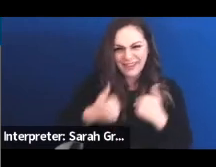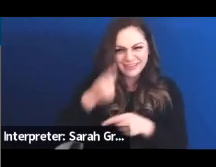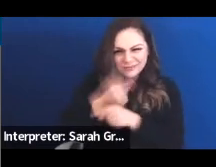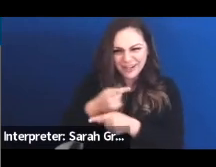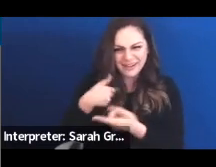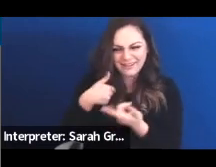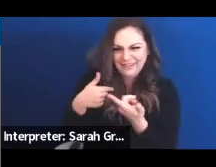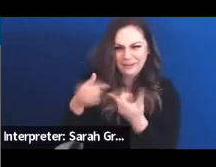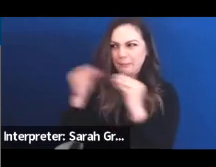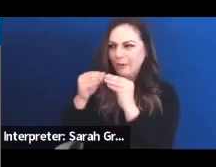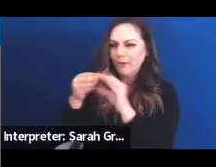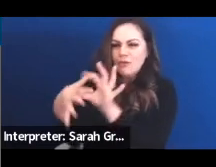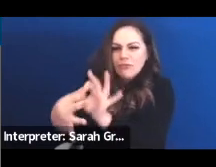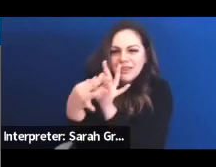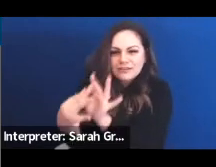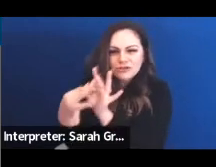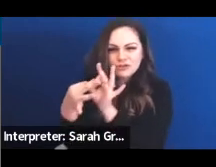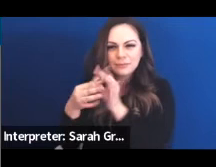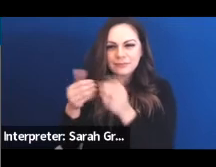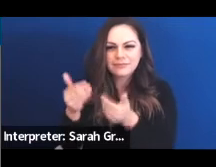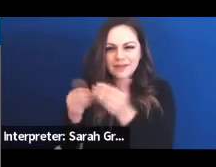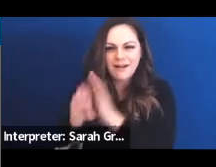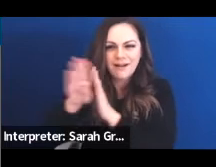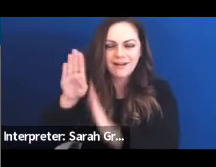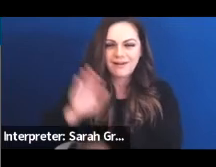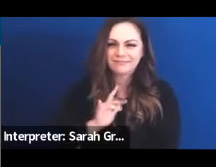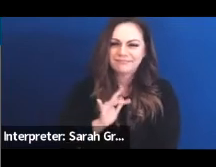relationships that we build